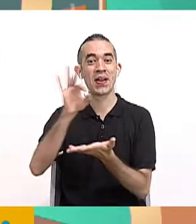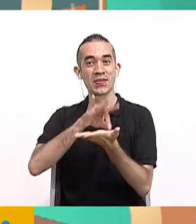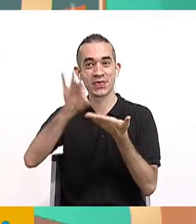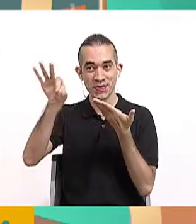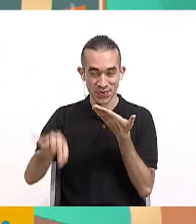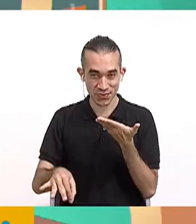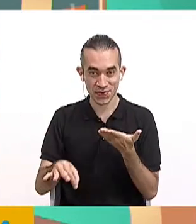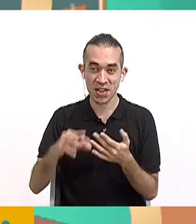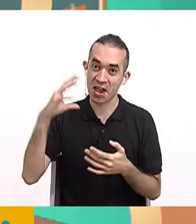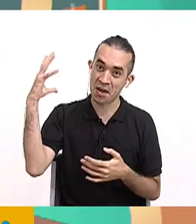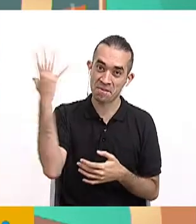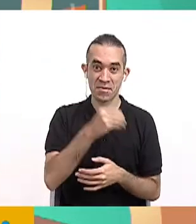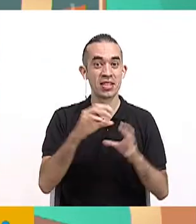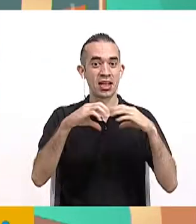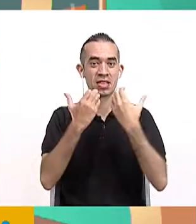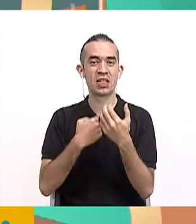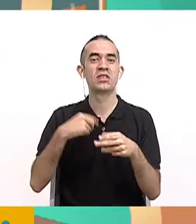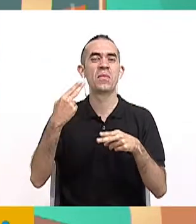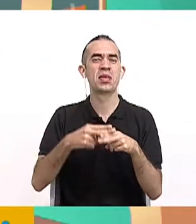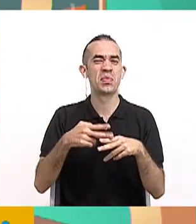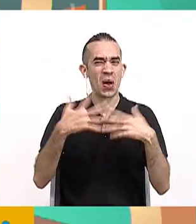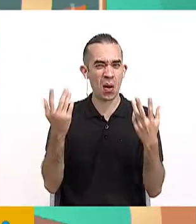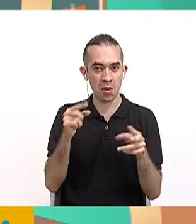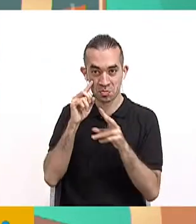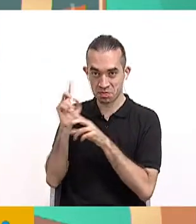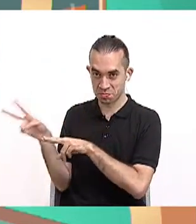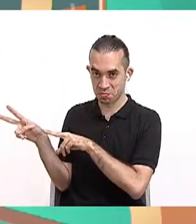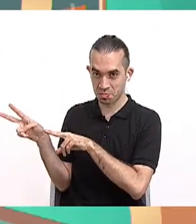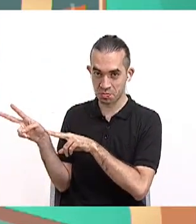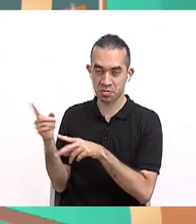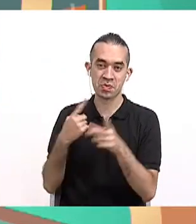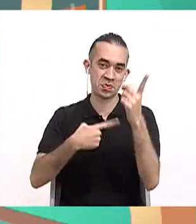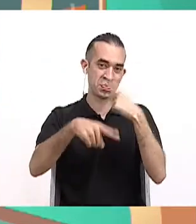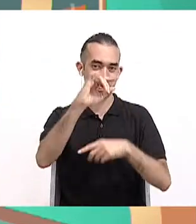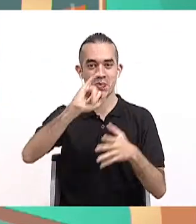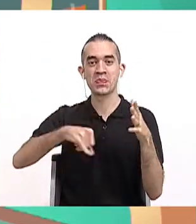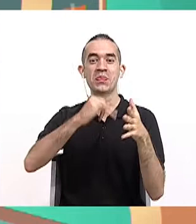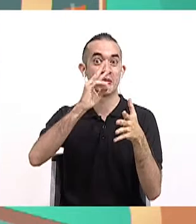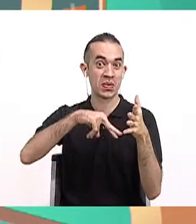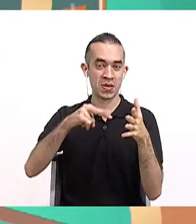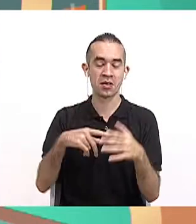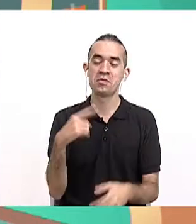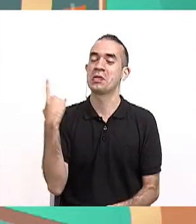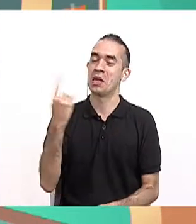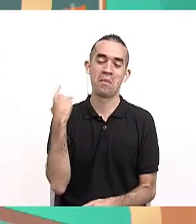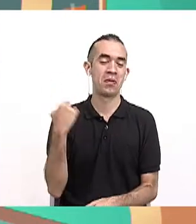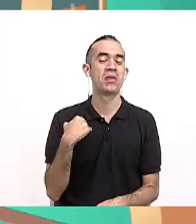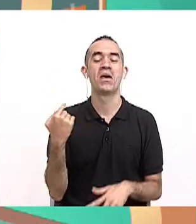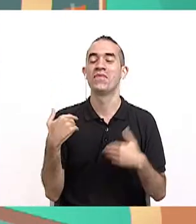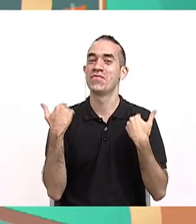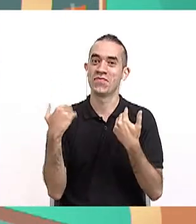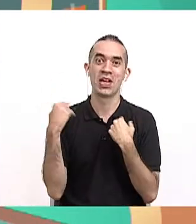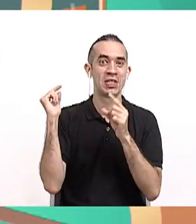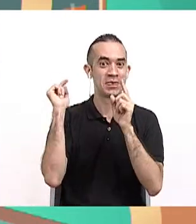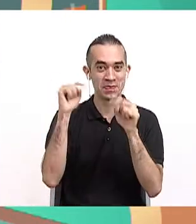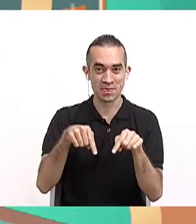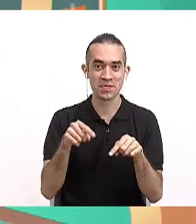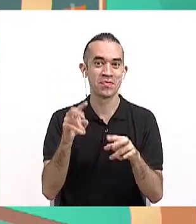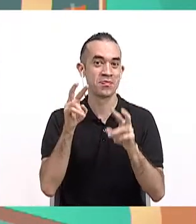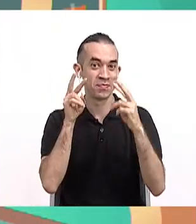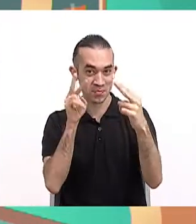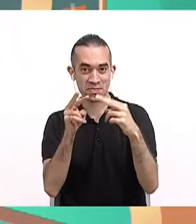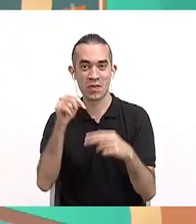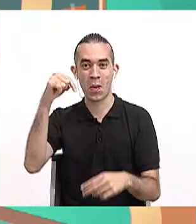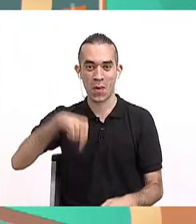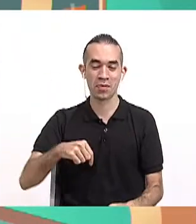one amazing lesson. I am teacher Jonnathan Elizondo, and as usual, I'm so happy to be here with you today. Now,